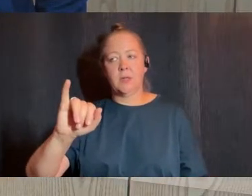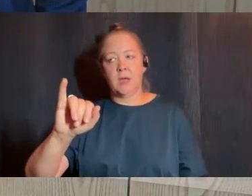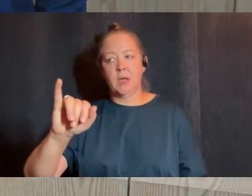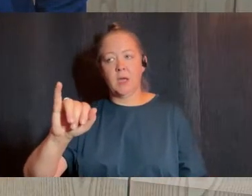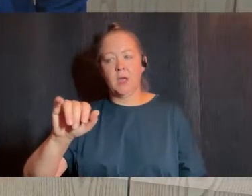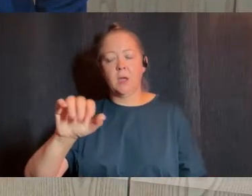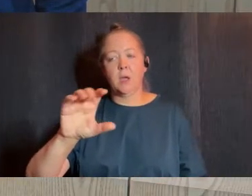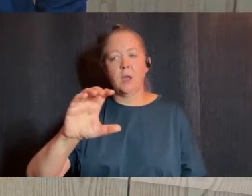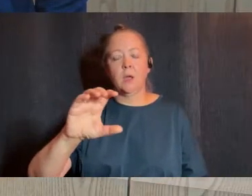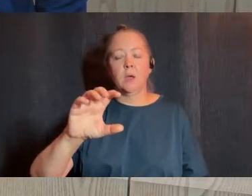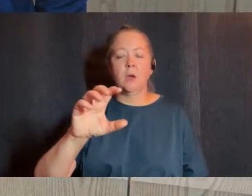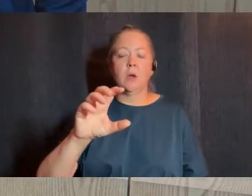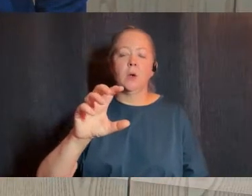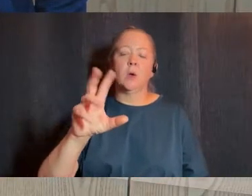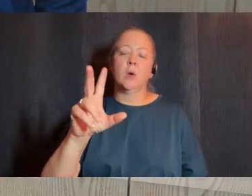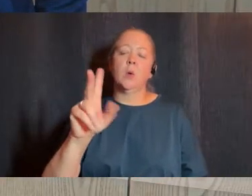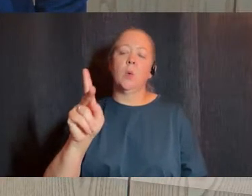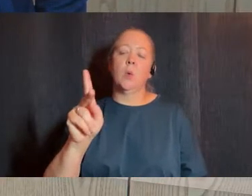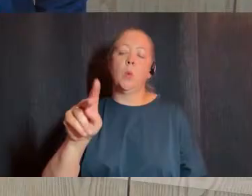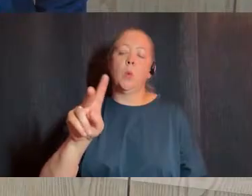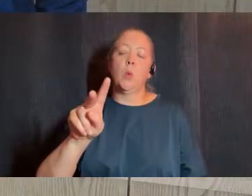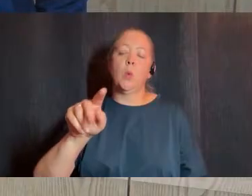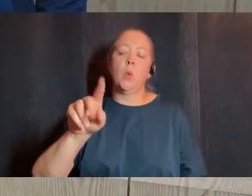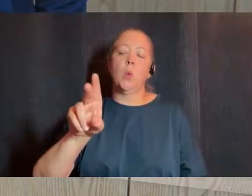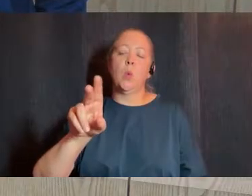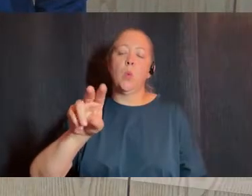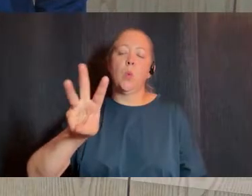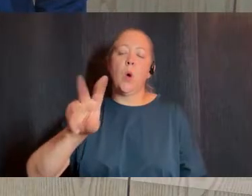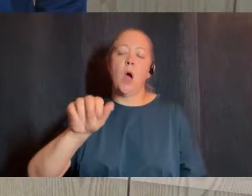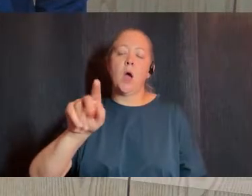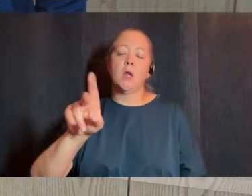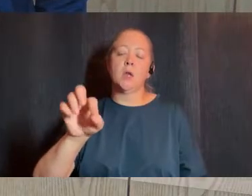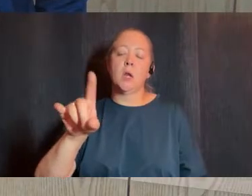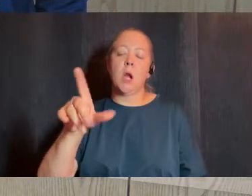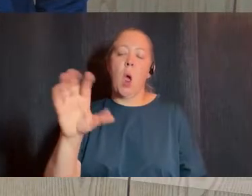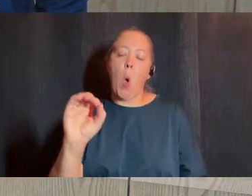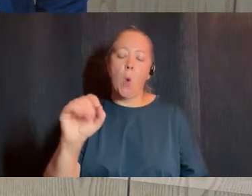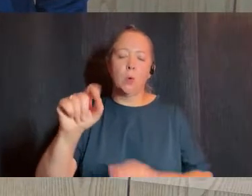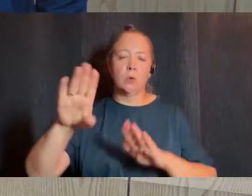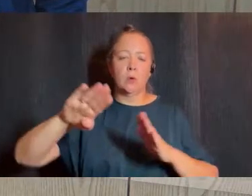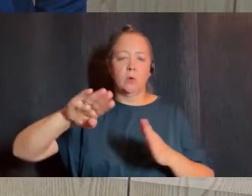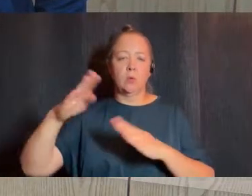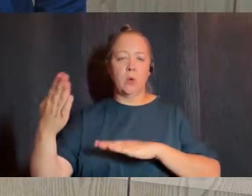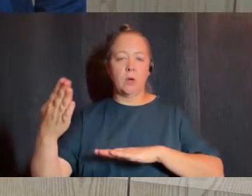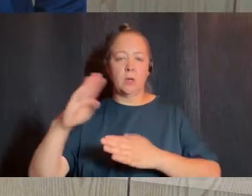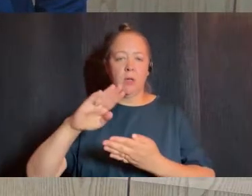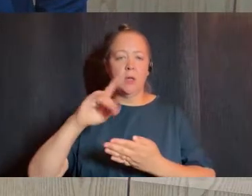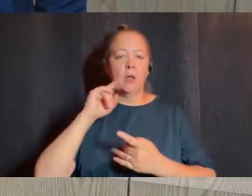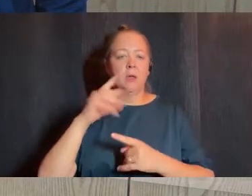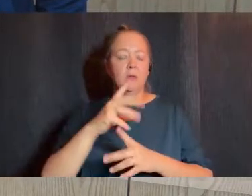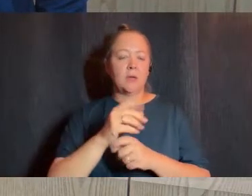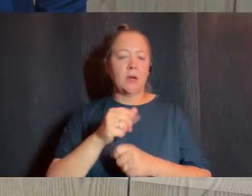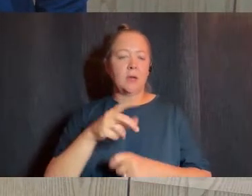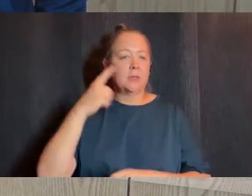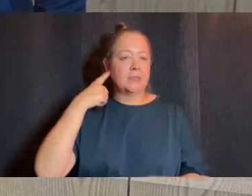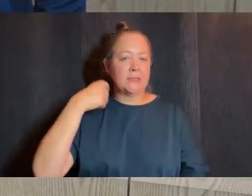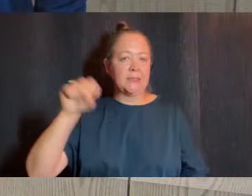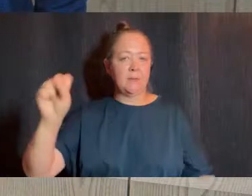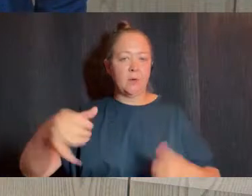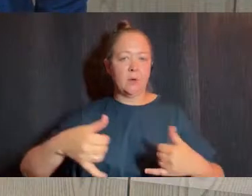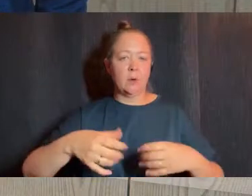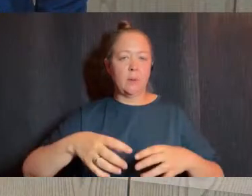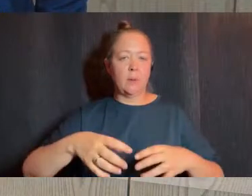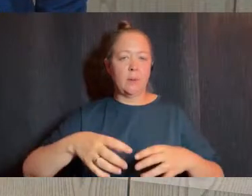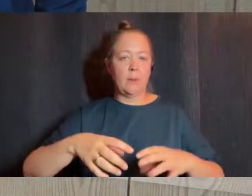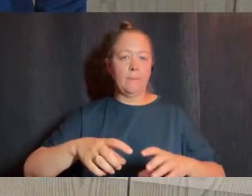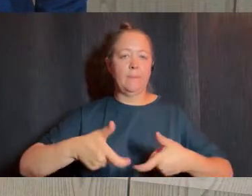in weapons, which is a Sai. He received a silver medal in traditional forms, and he received 2 gold medals in